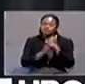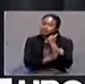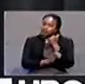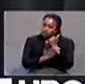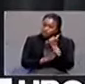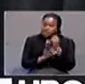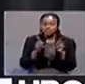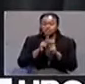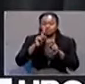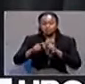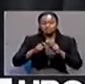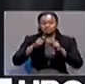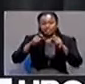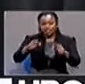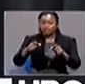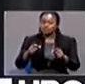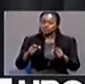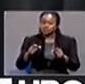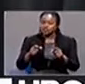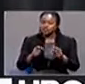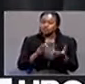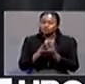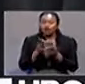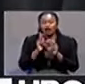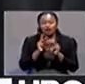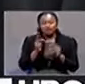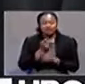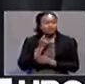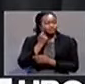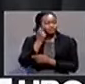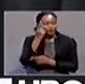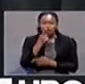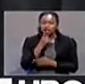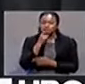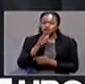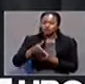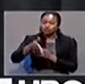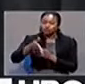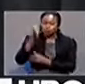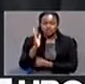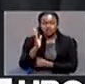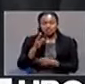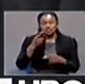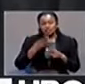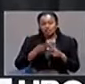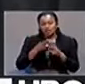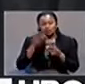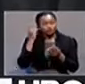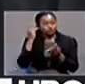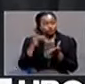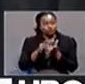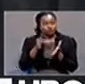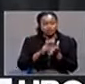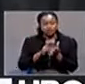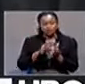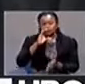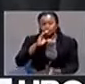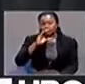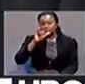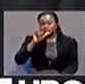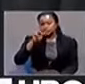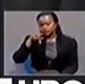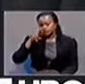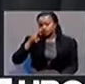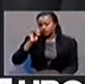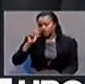with a gift of a very brilliant man of God in the name of Dr. Cyprian Kizito